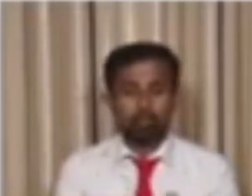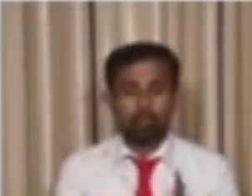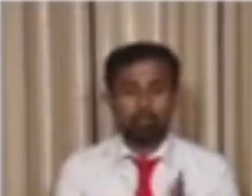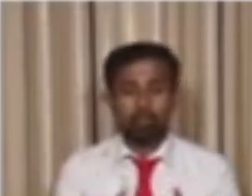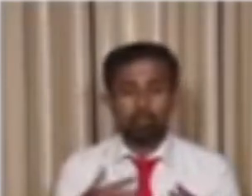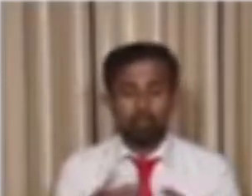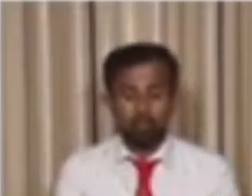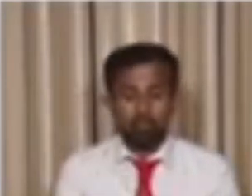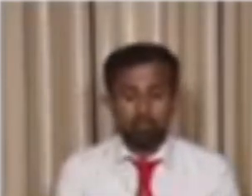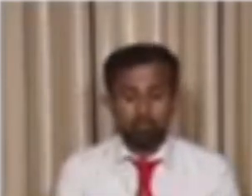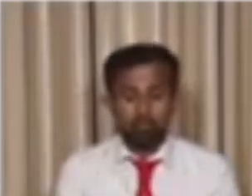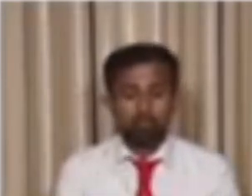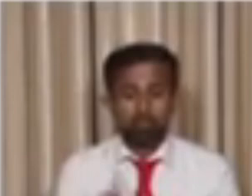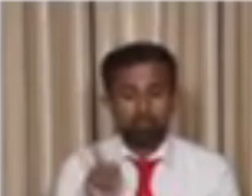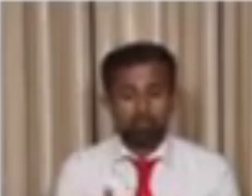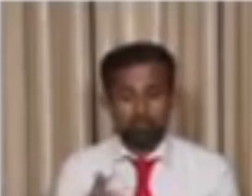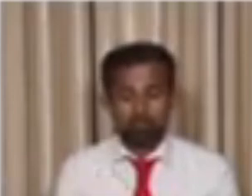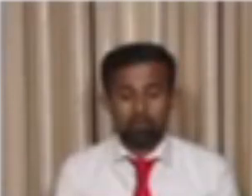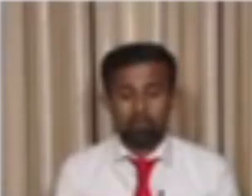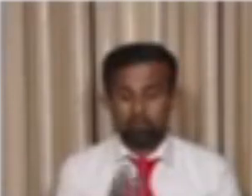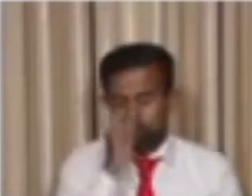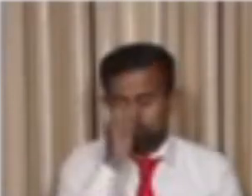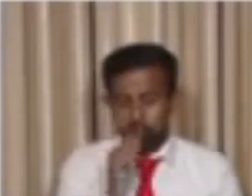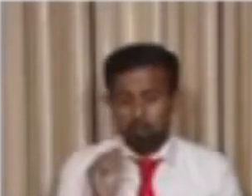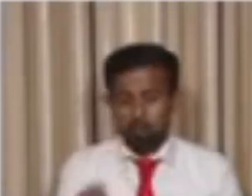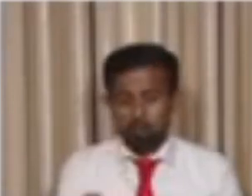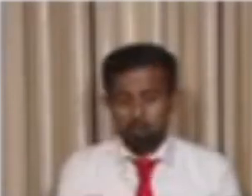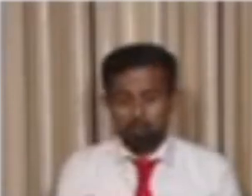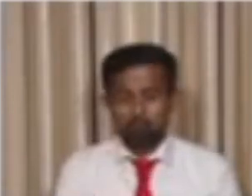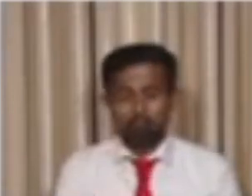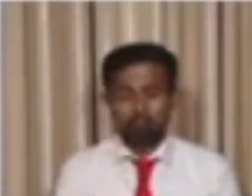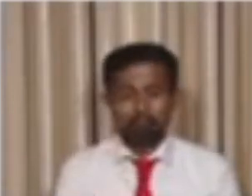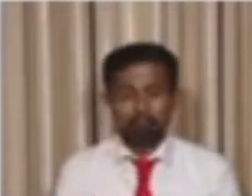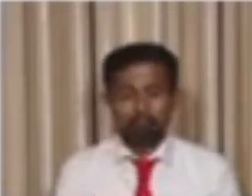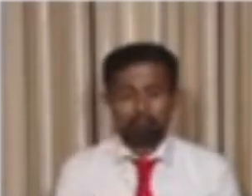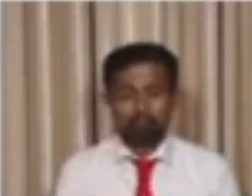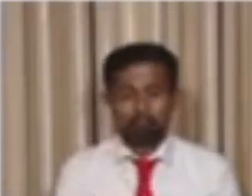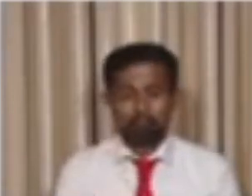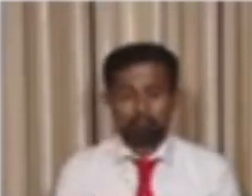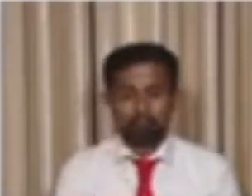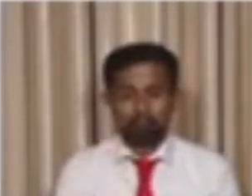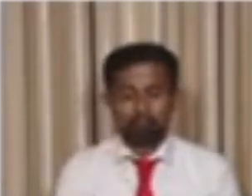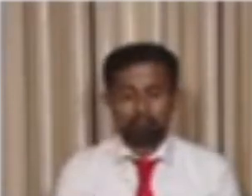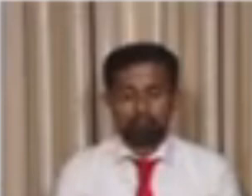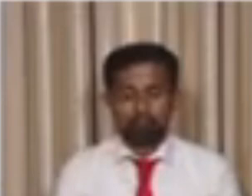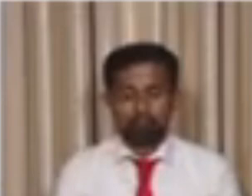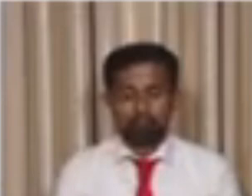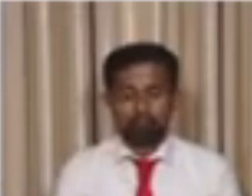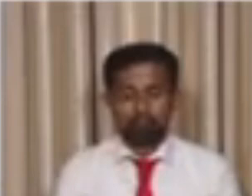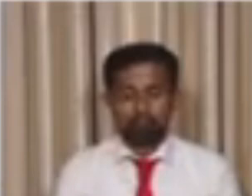Presiding Member, is that when 85% of the upcountry Tamils who lost their citizenship under the Ceylon citizenship